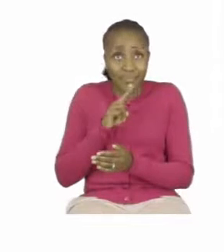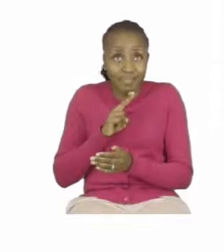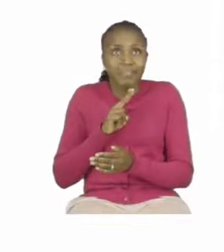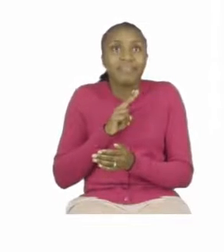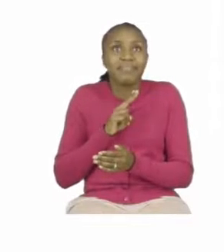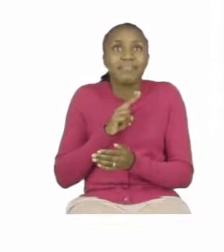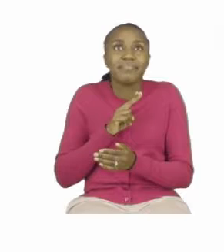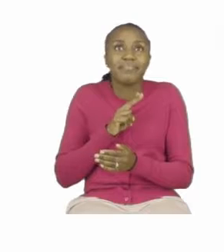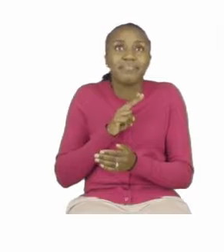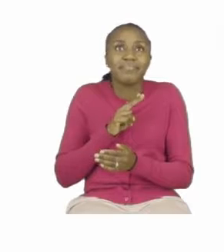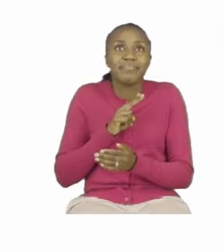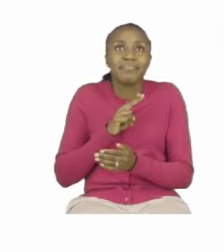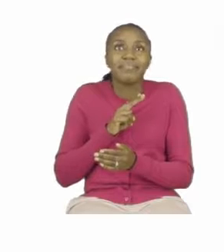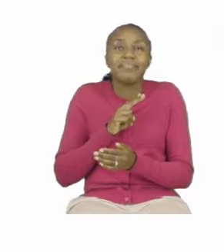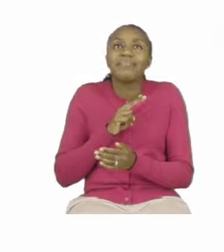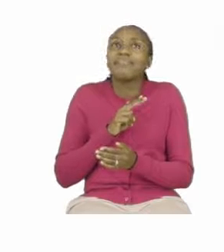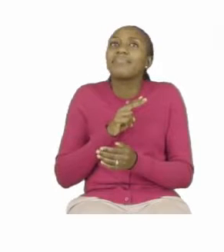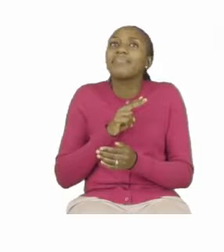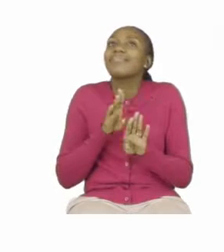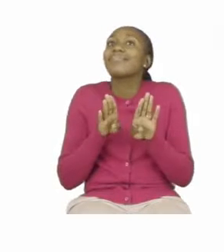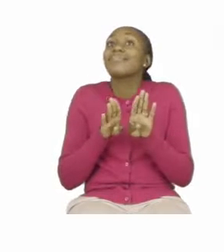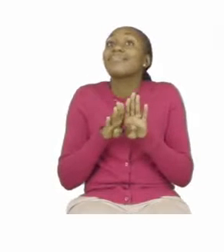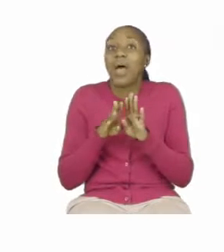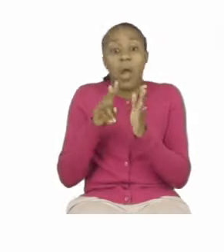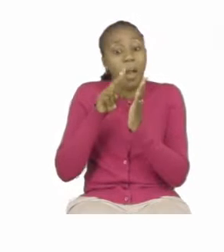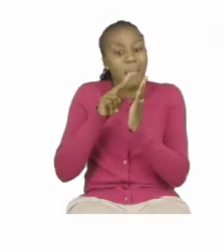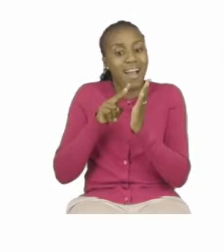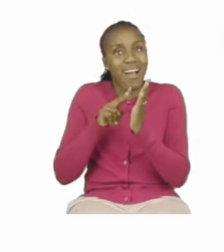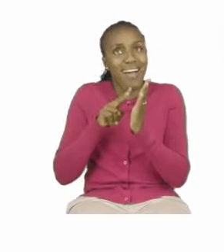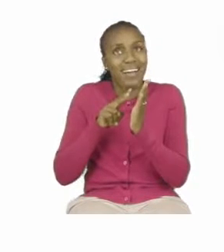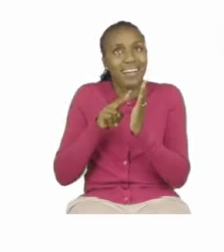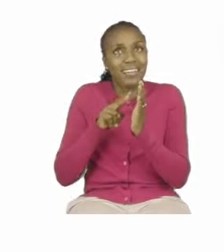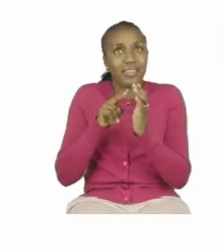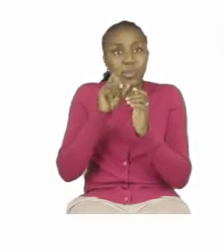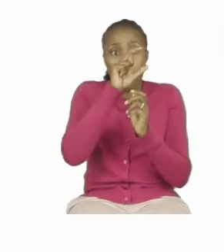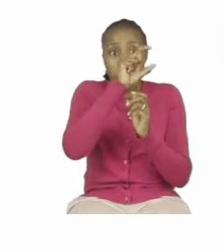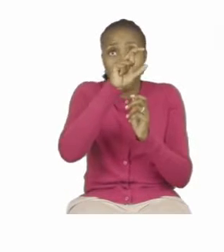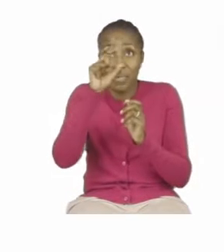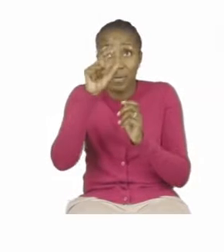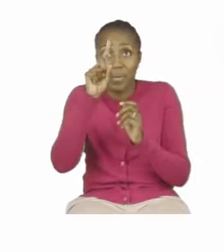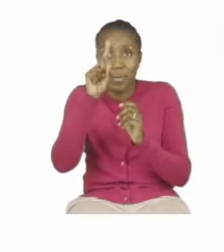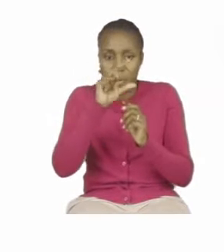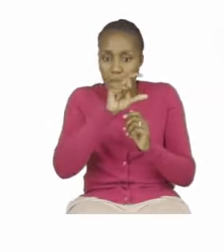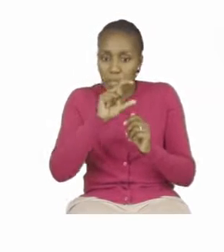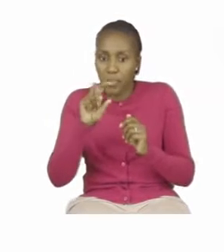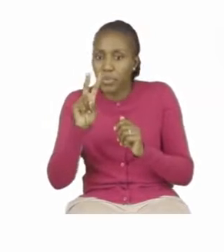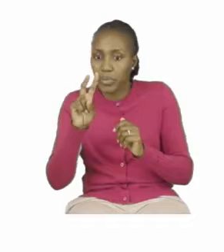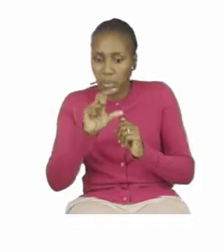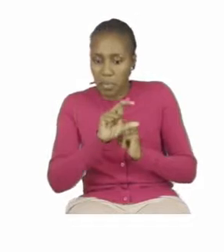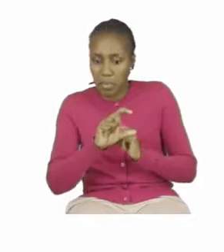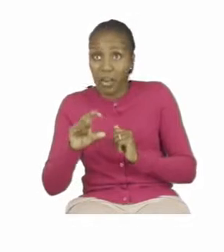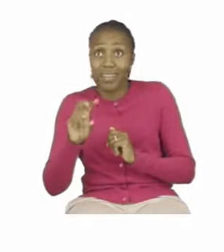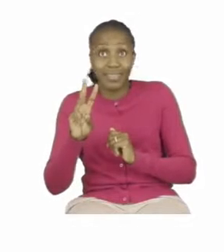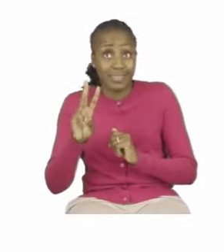22. On page 22, we are going to be doing some reading. Now, the reading we're going to do are the words that are linked